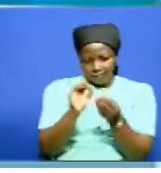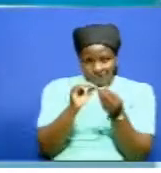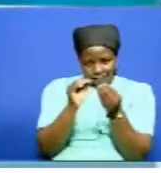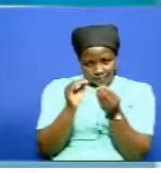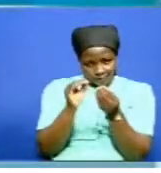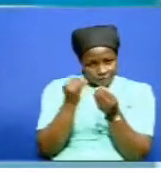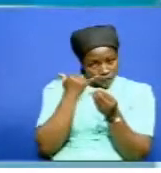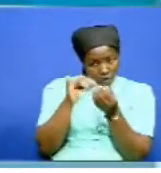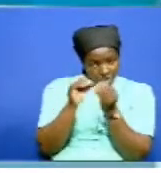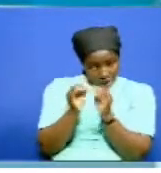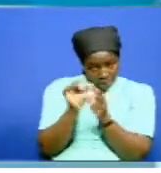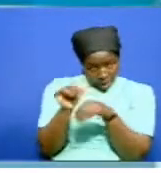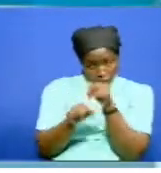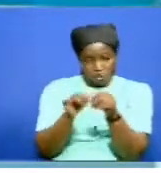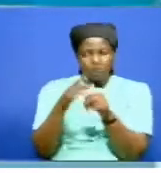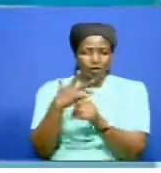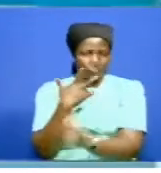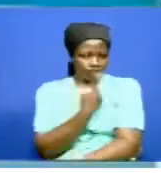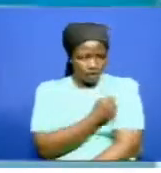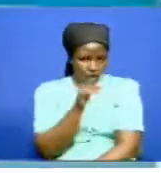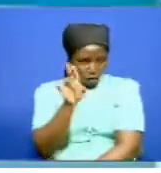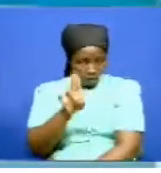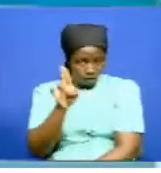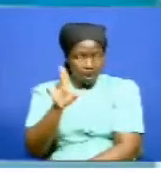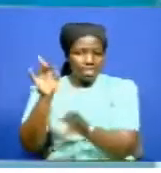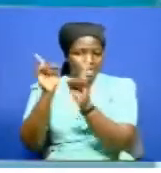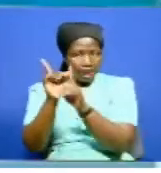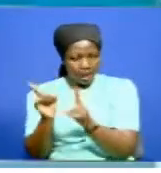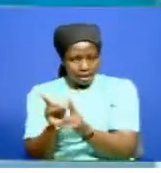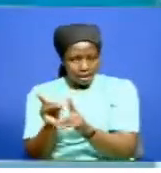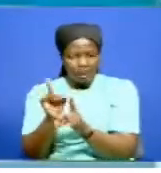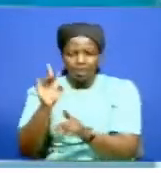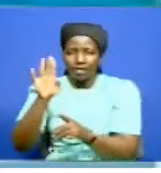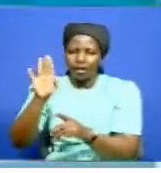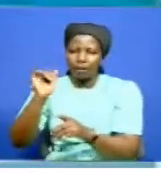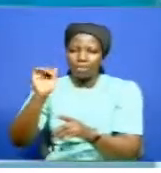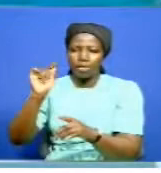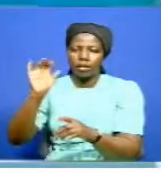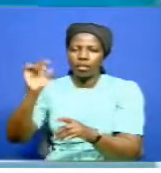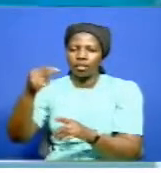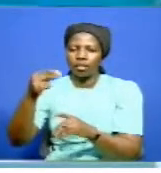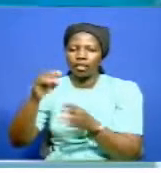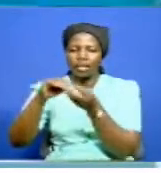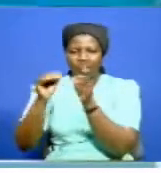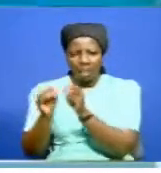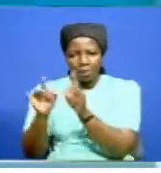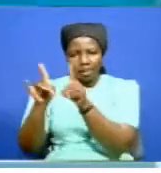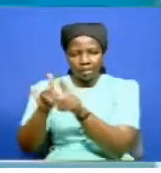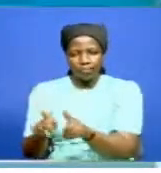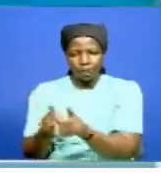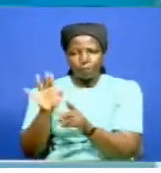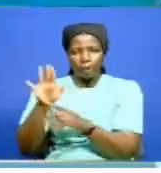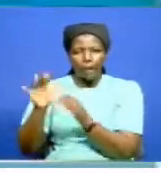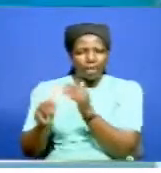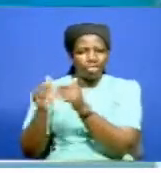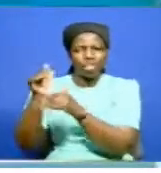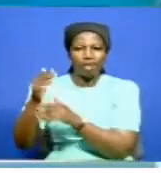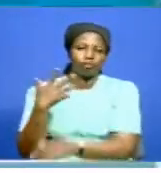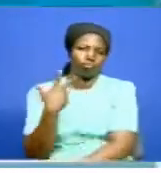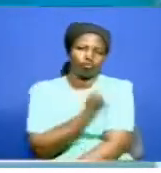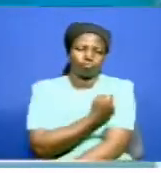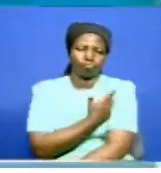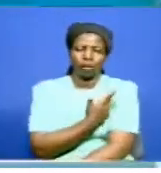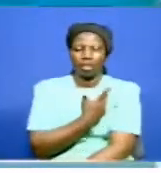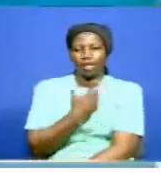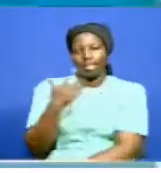you've taken, on what date, what batch number, and your subsequent dose, the date. And a reminder will then be sent in